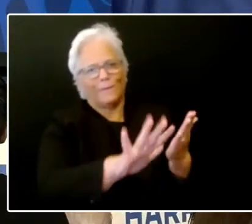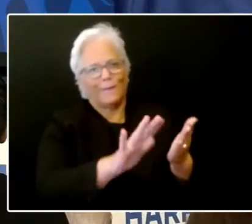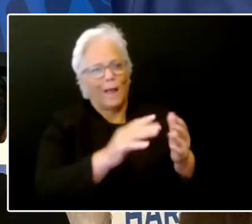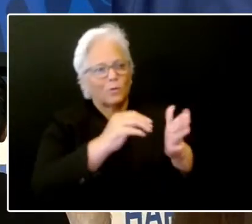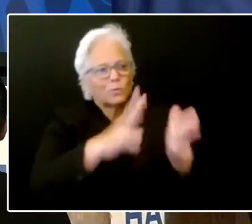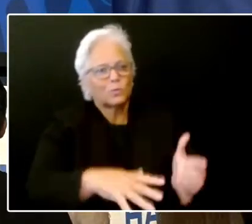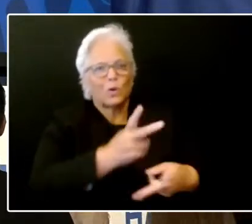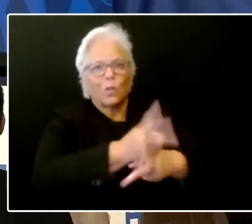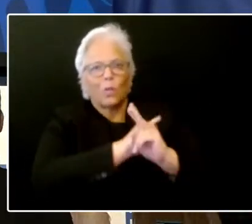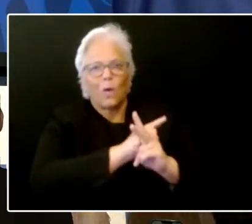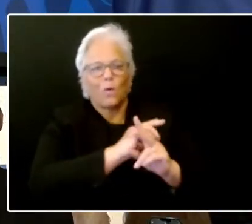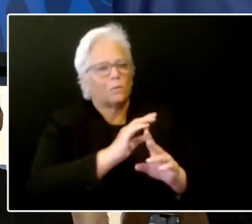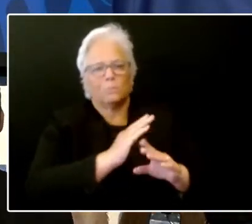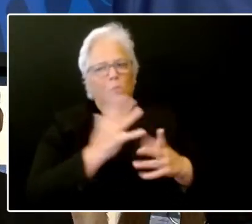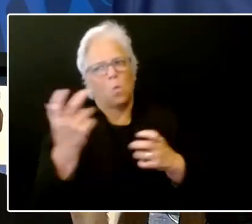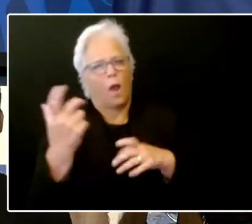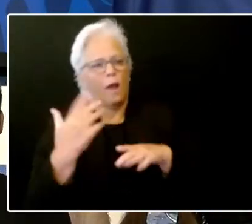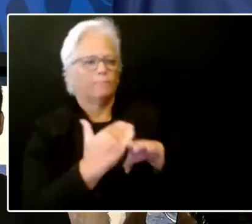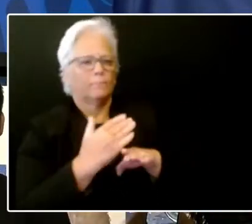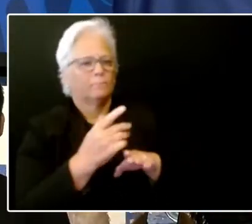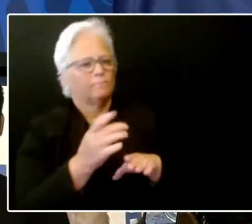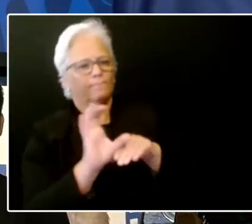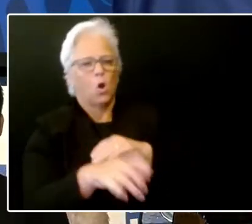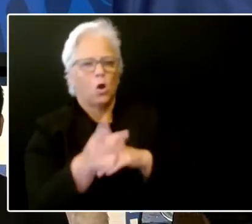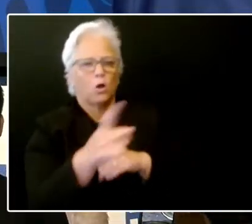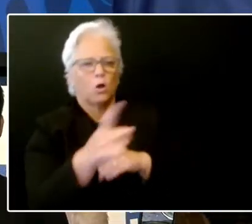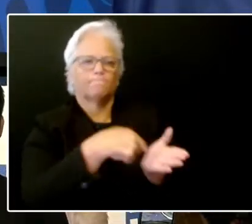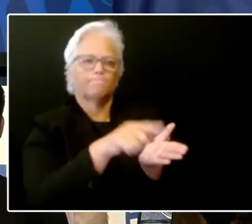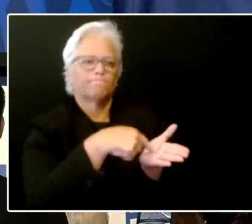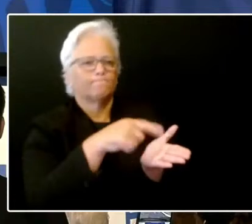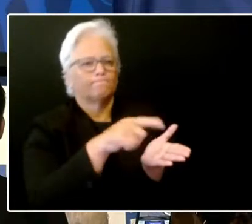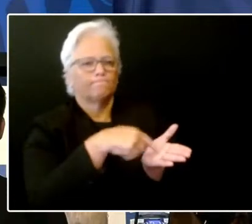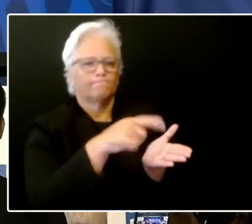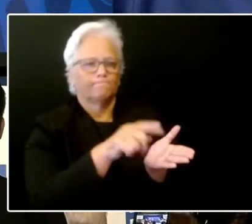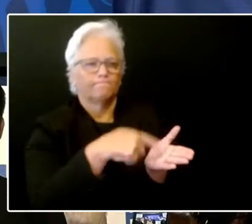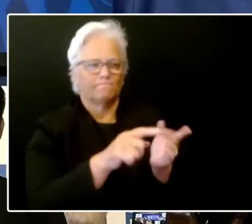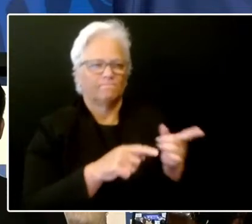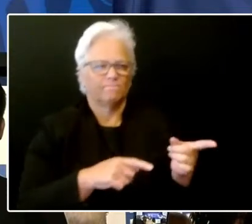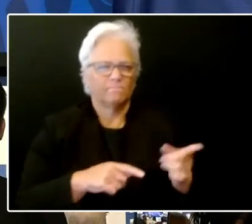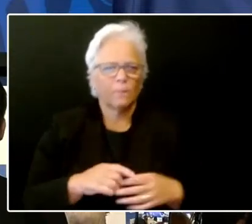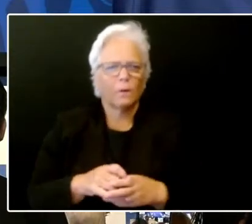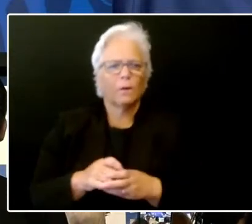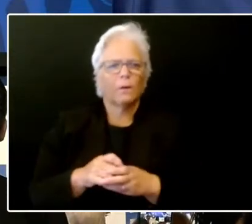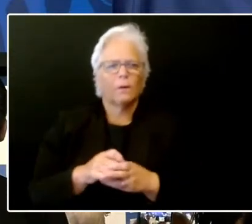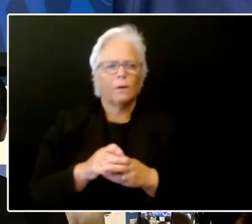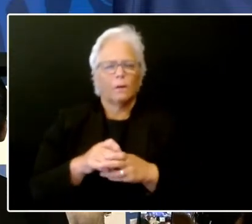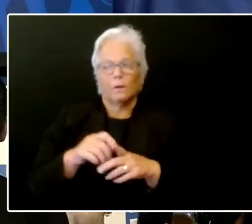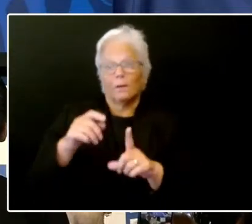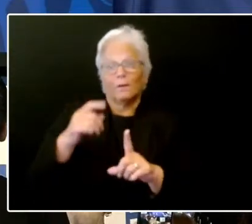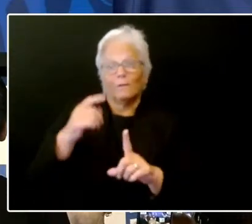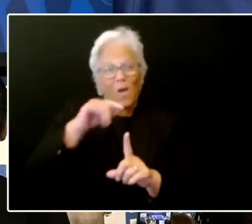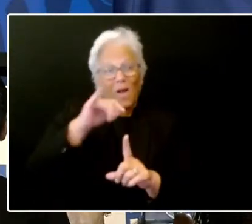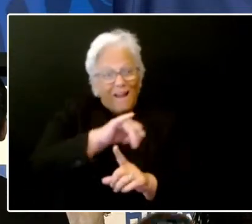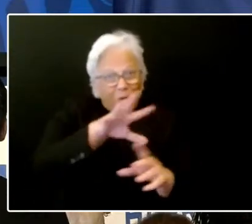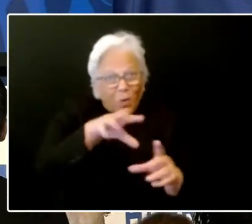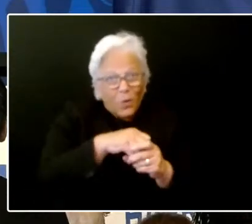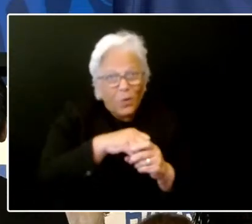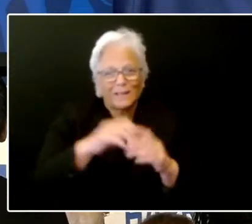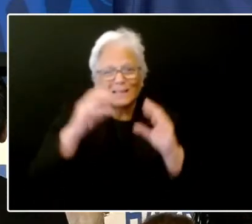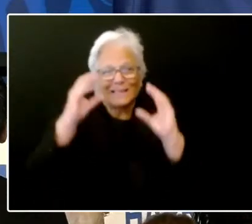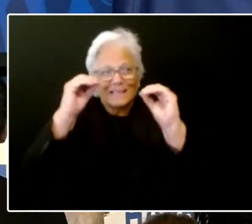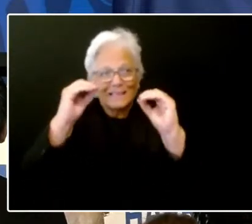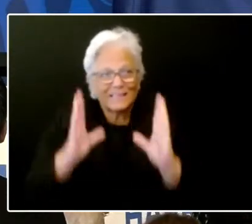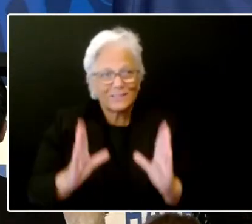We have also fought to protect our communities from hate and violence, including by passing the